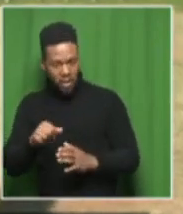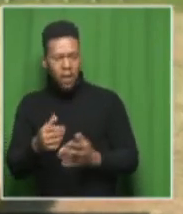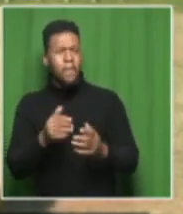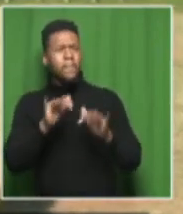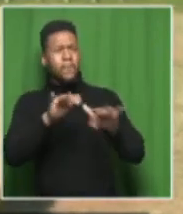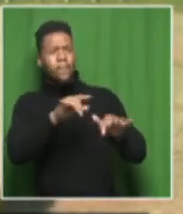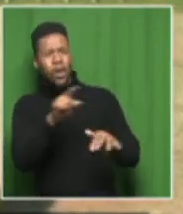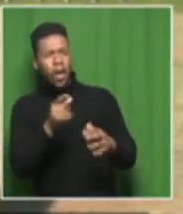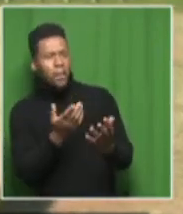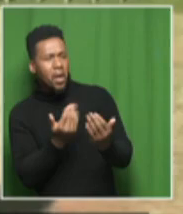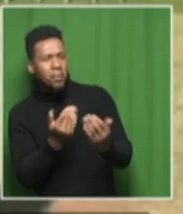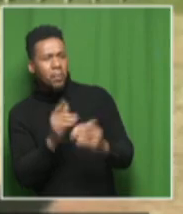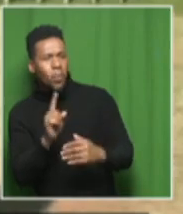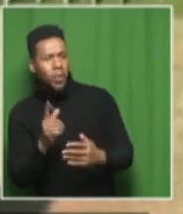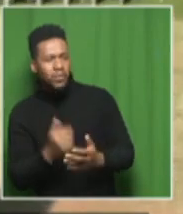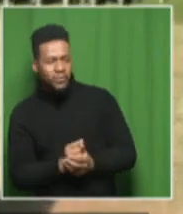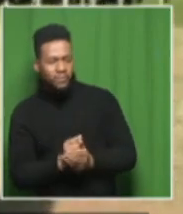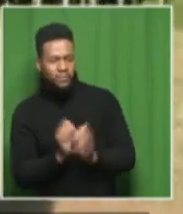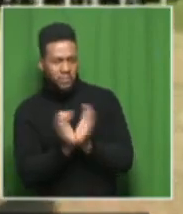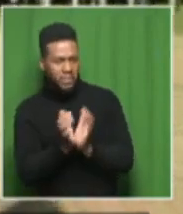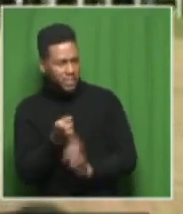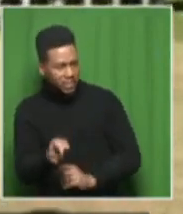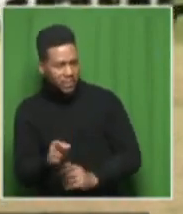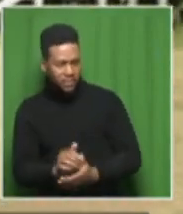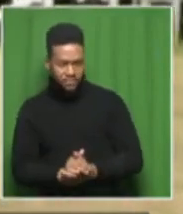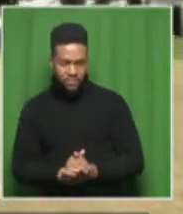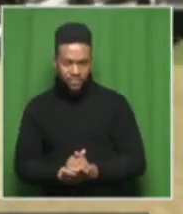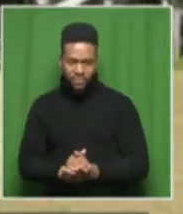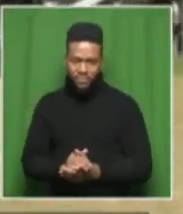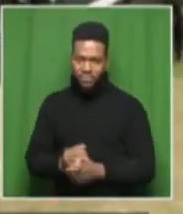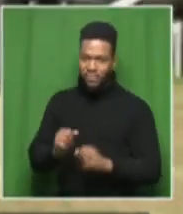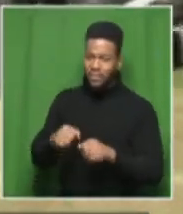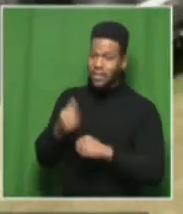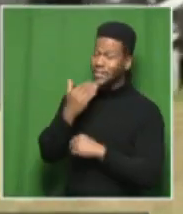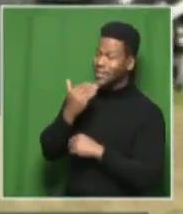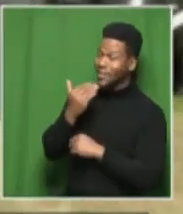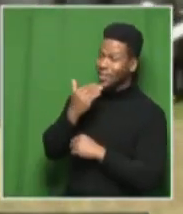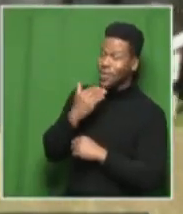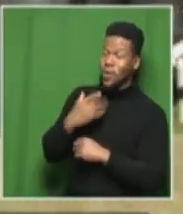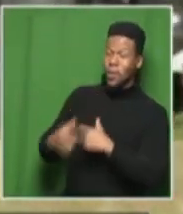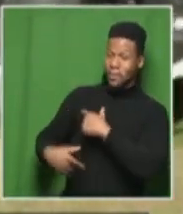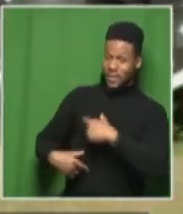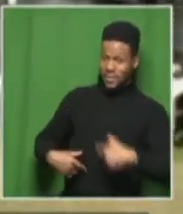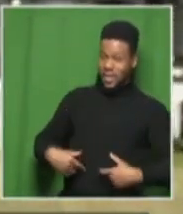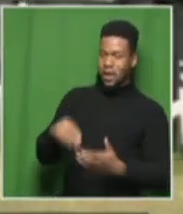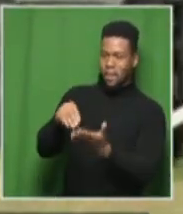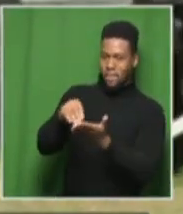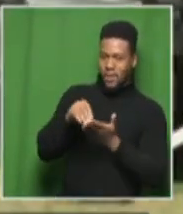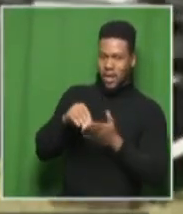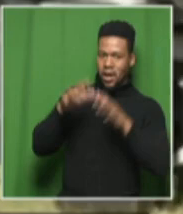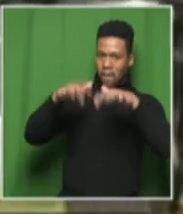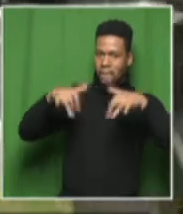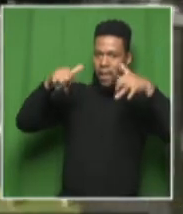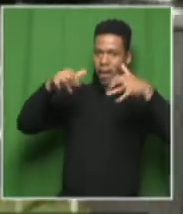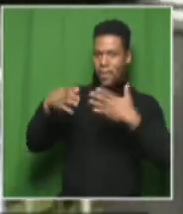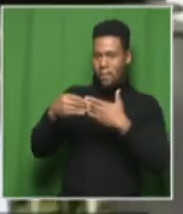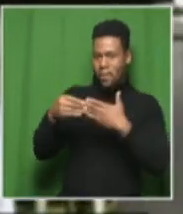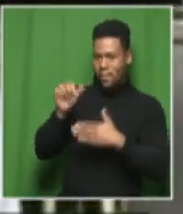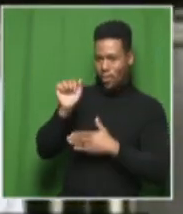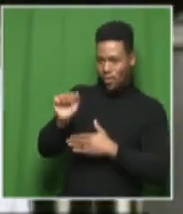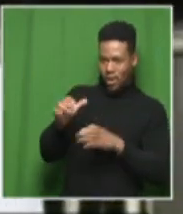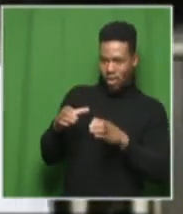expect from this imbizo? Thank you very much. The president will be bringing his cabinet here. I want to give a report. Remember, this is the second